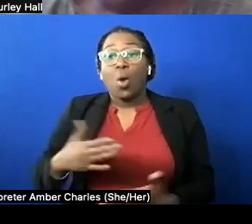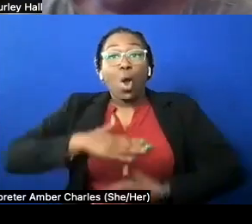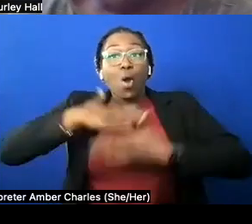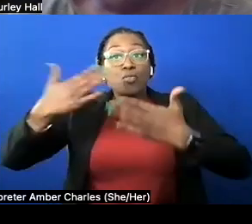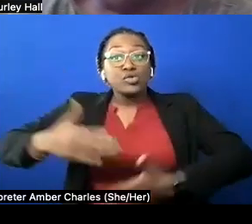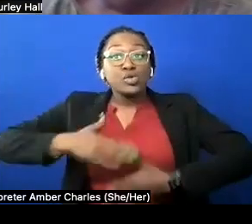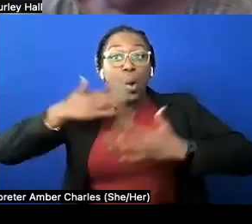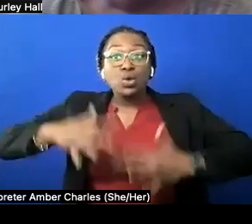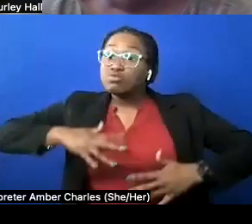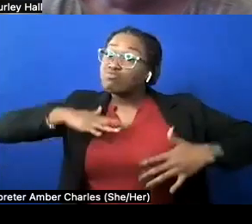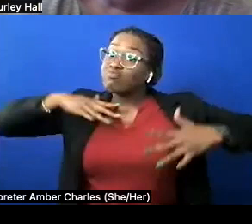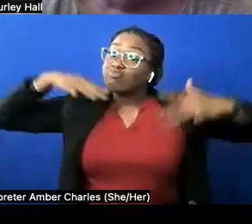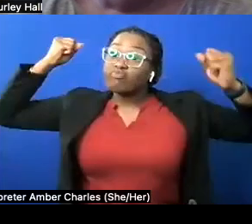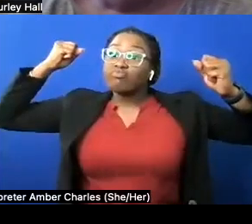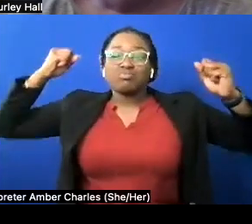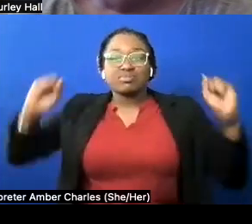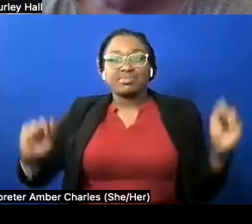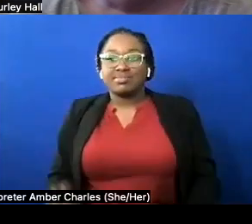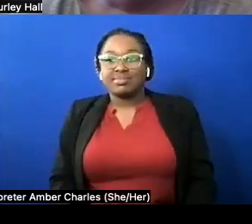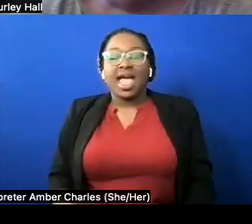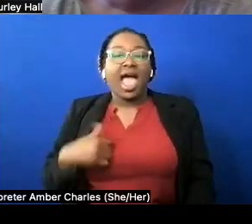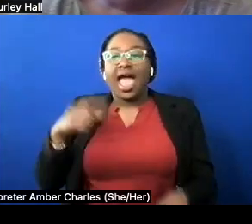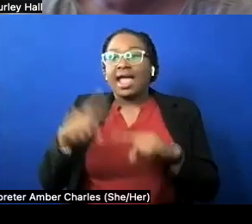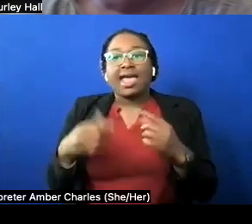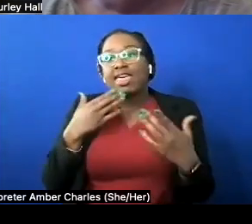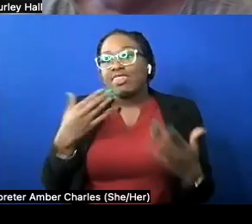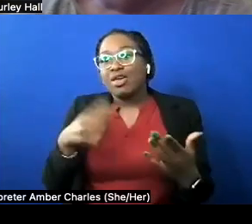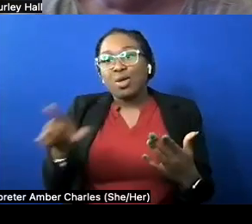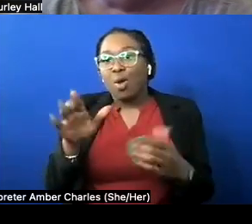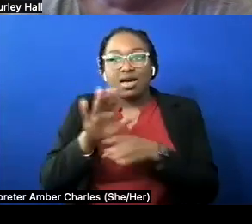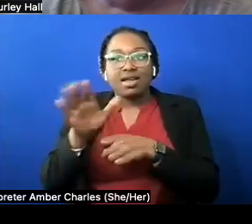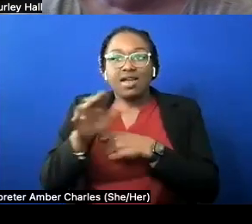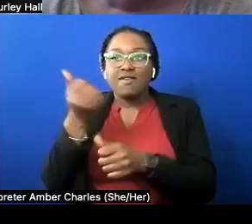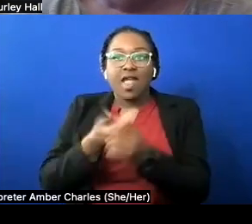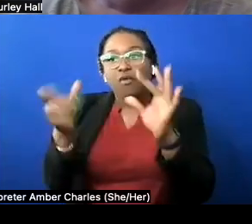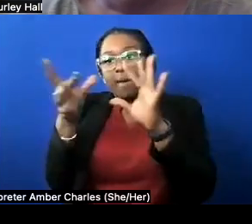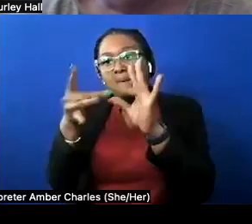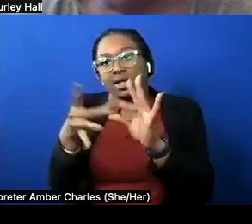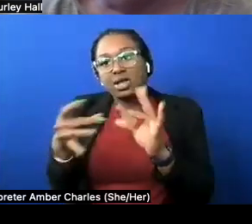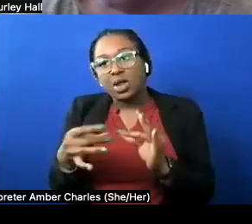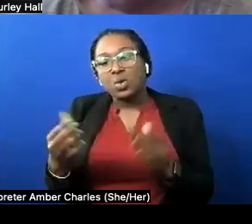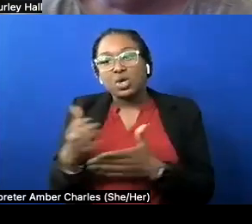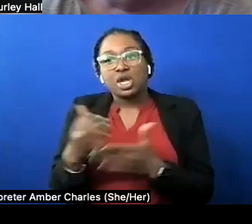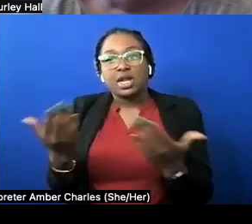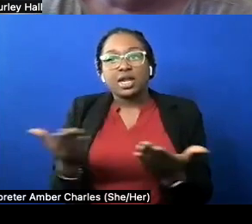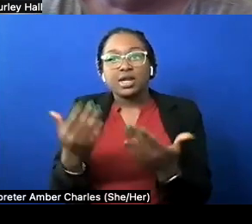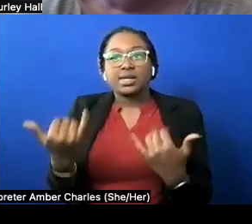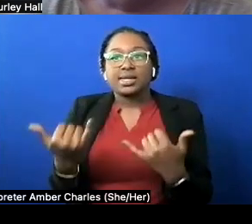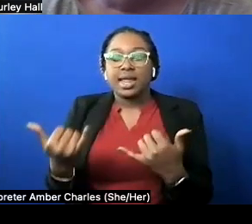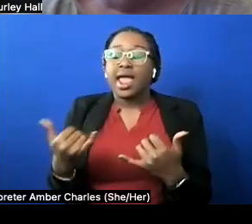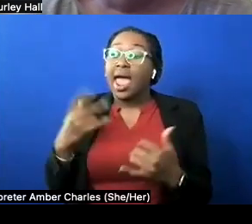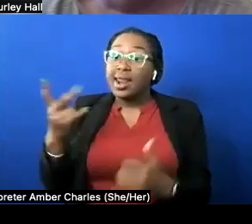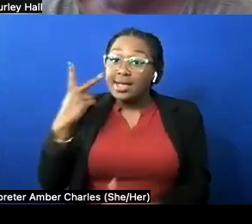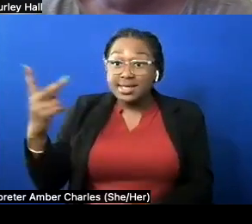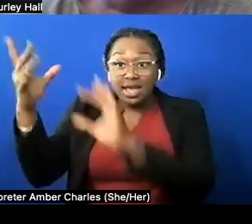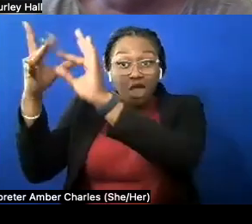full, and just, I cannot thank y'all enough for every message that was shared here today. And I see the comments. I'm so appreciative